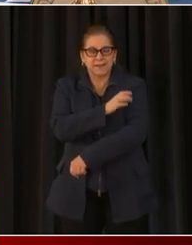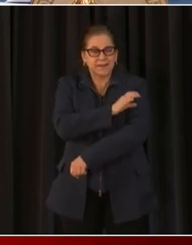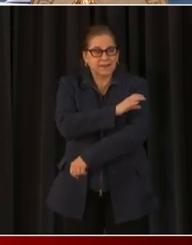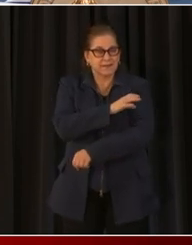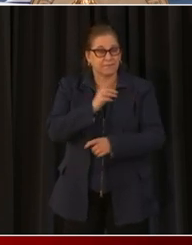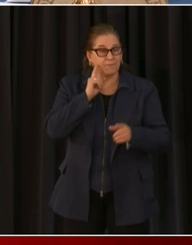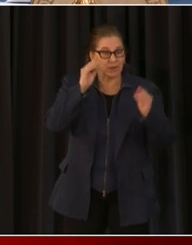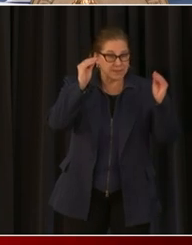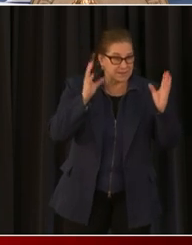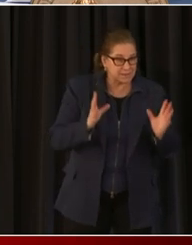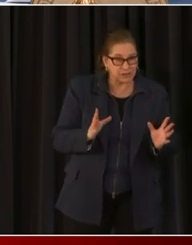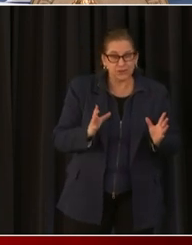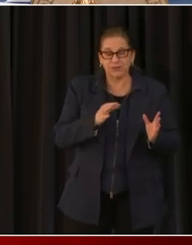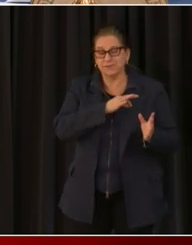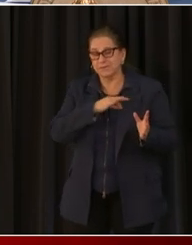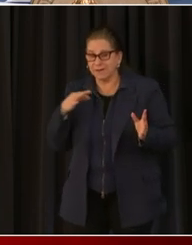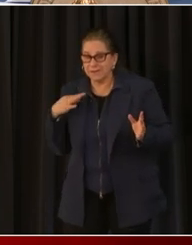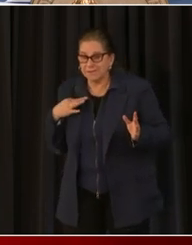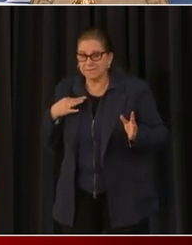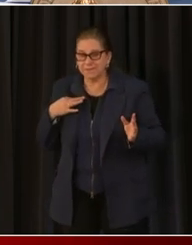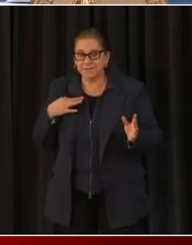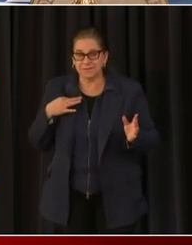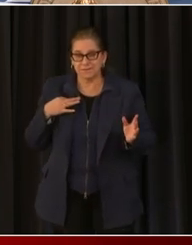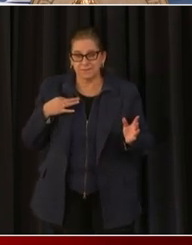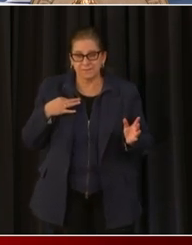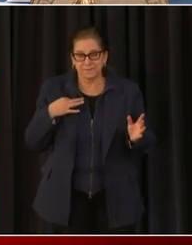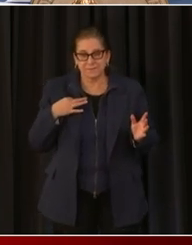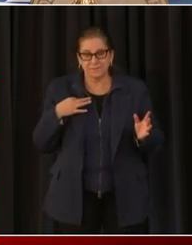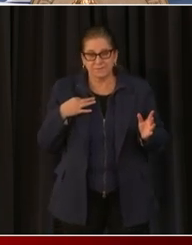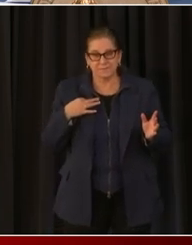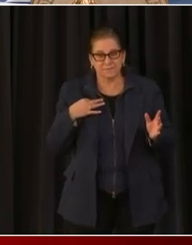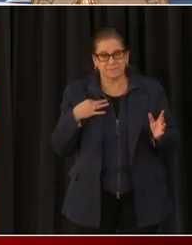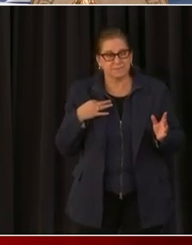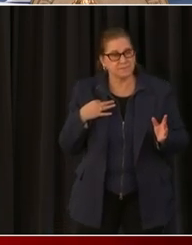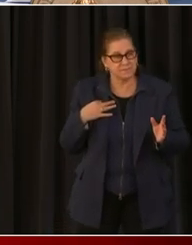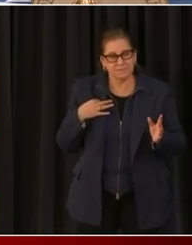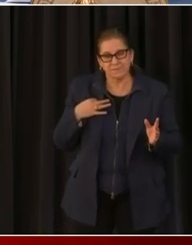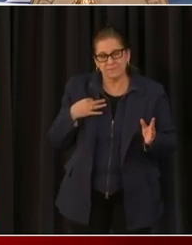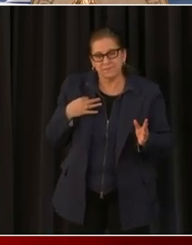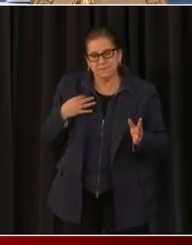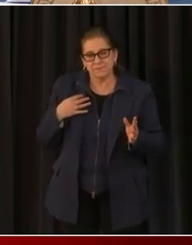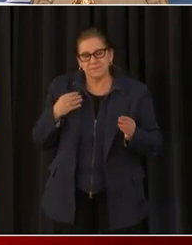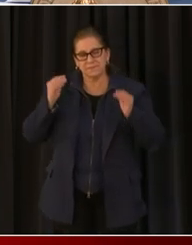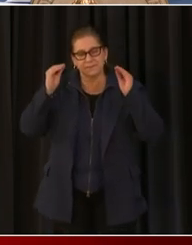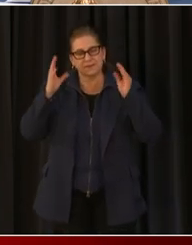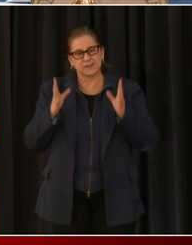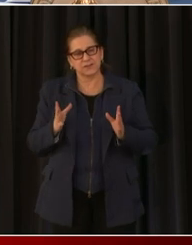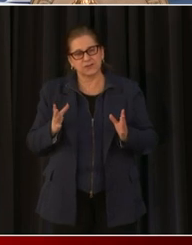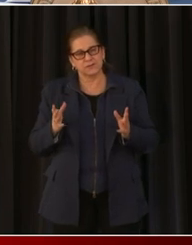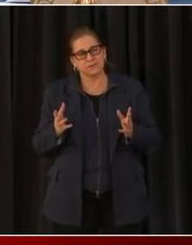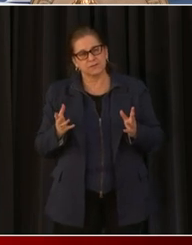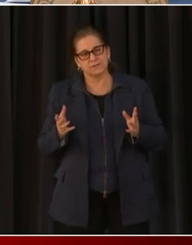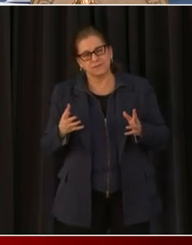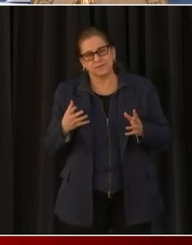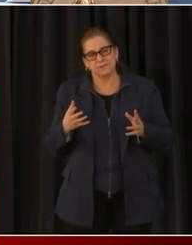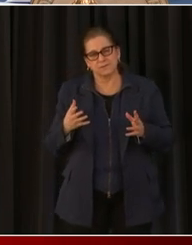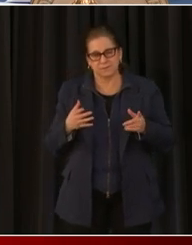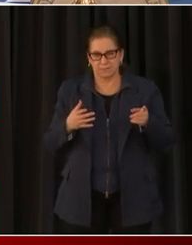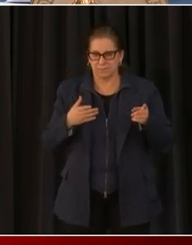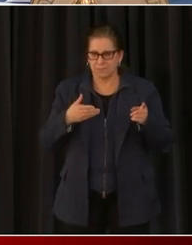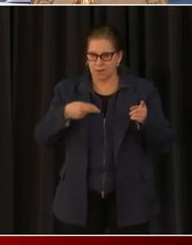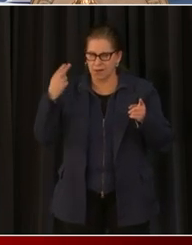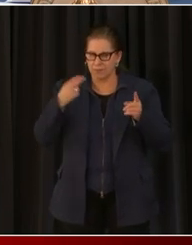and staff. And when I say that, I don't think we emphasize enough that teachers have had